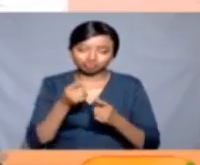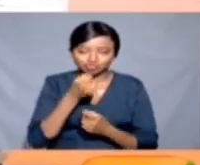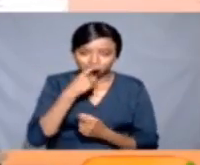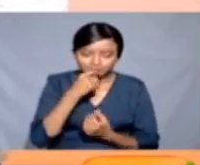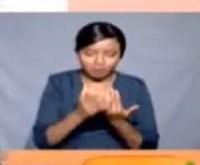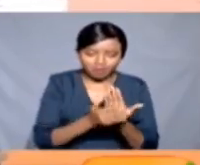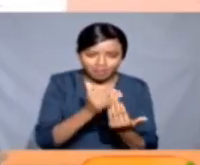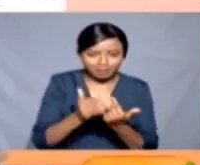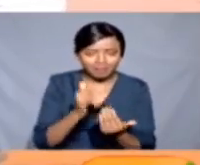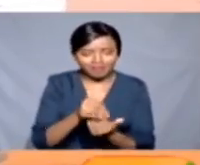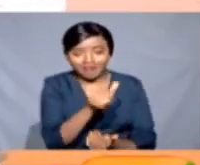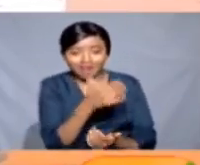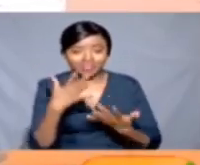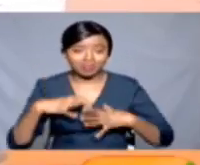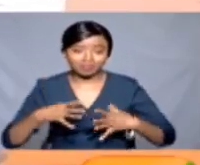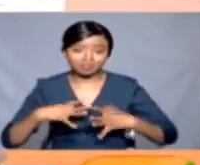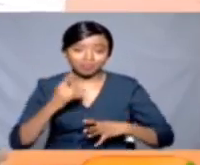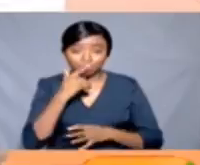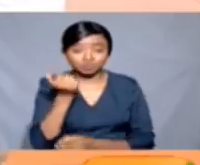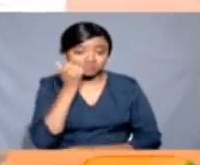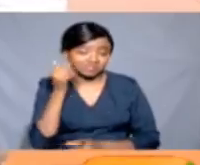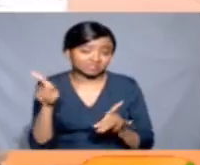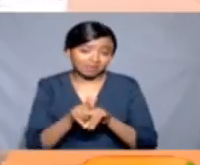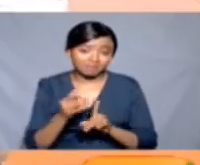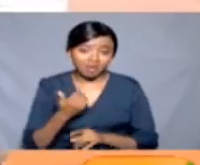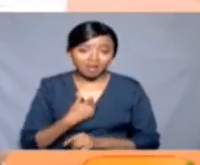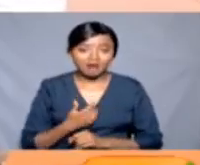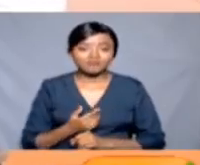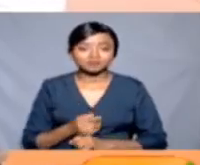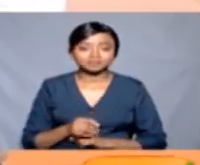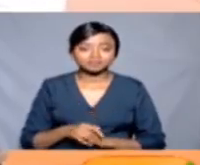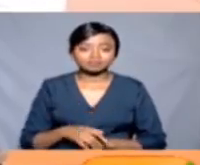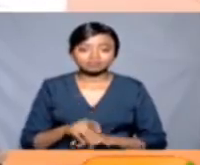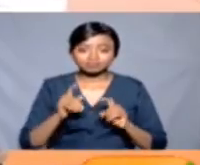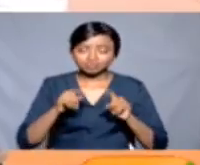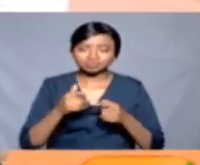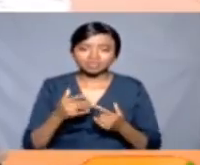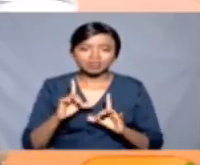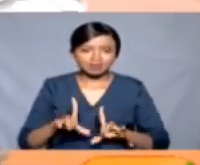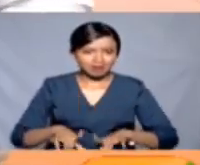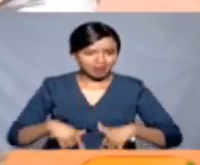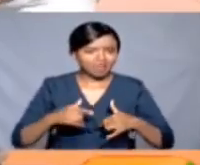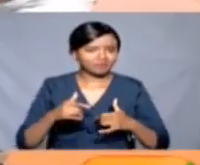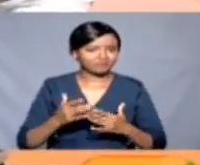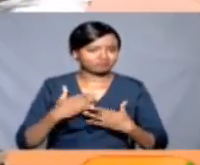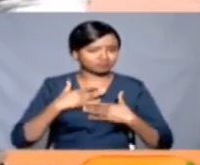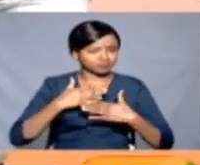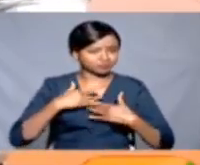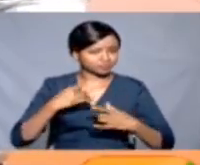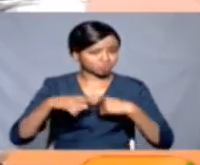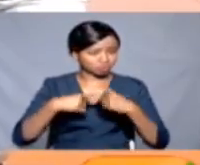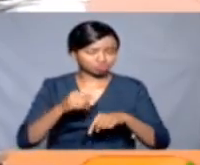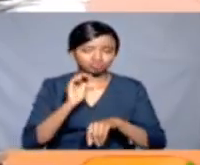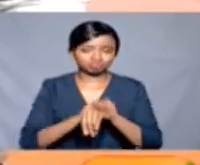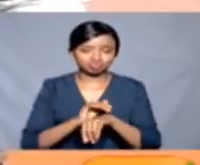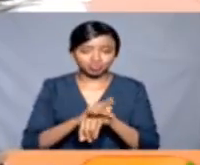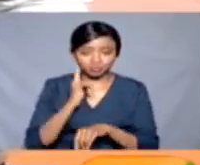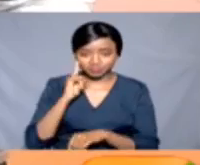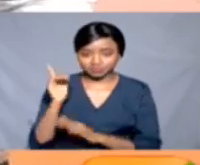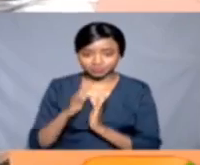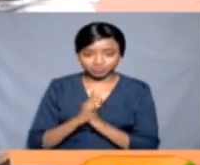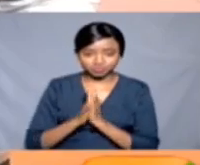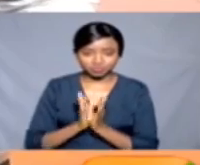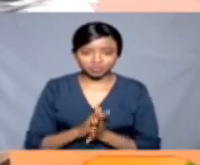Treatment Center where she was treated. Well, this story, At Least We Lived, was suggested by Doctors Without